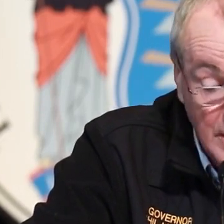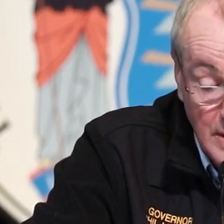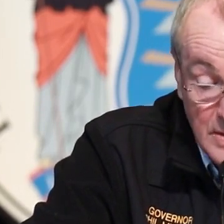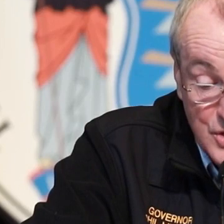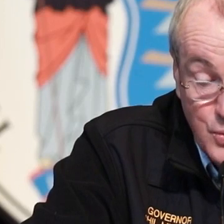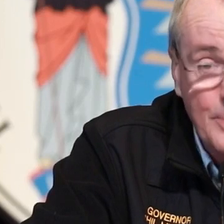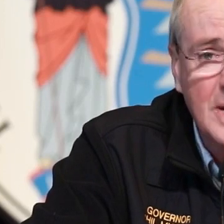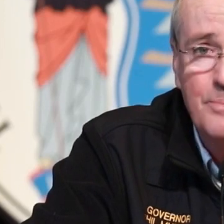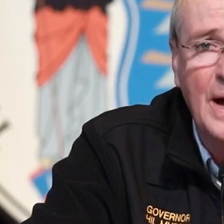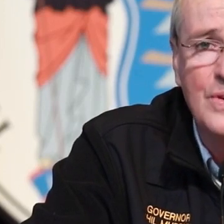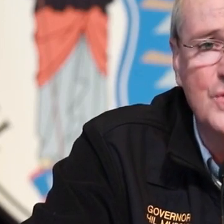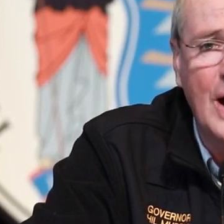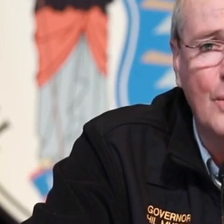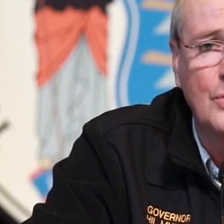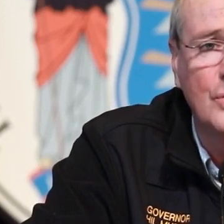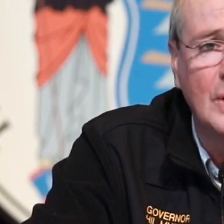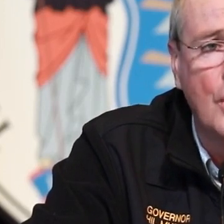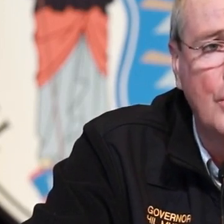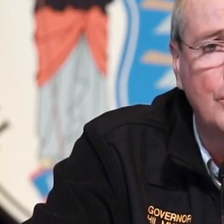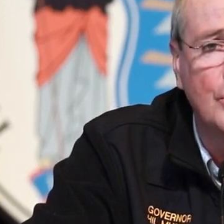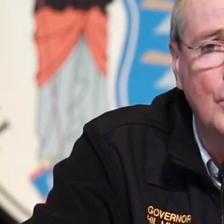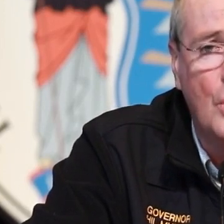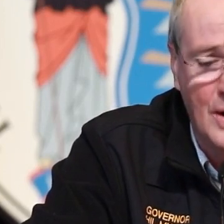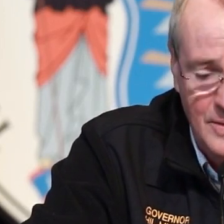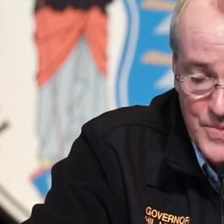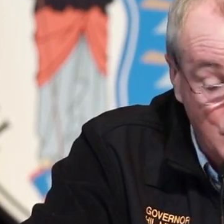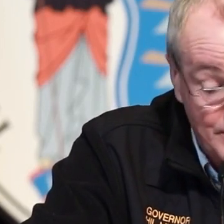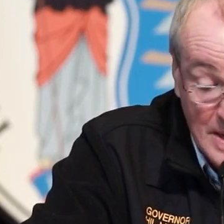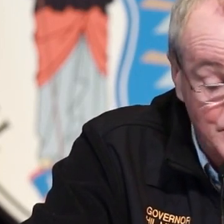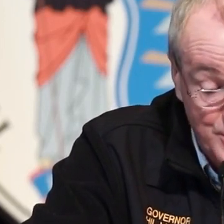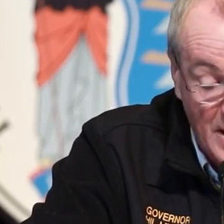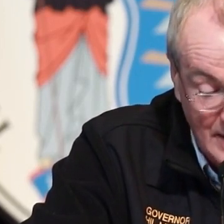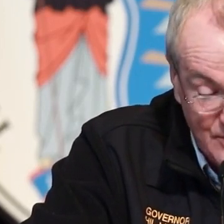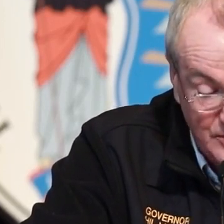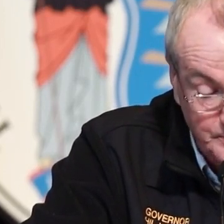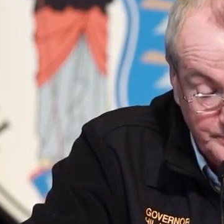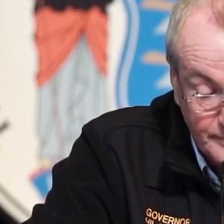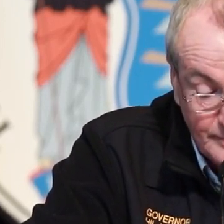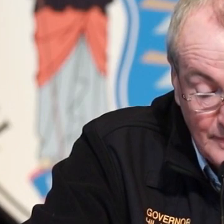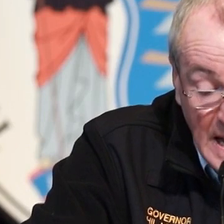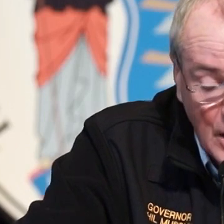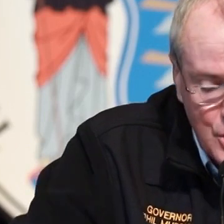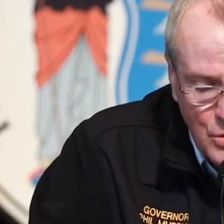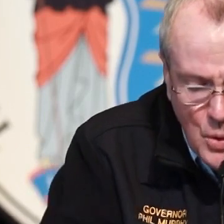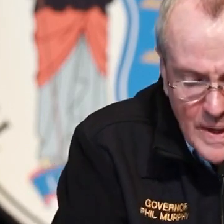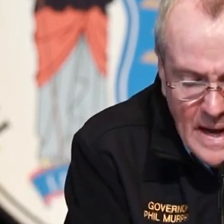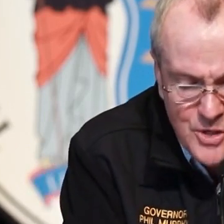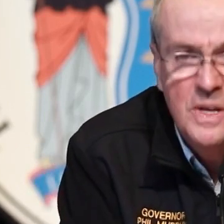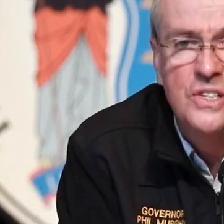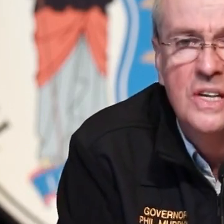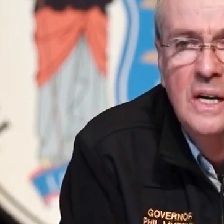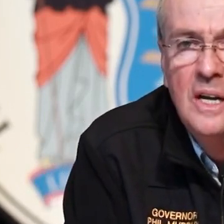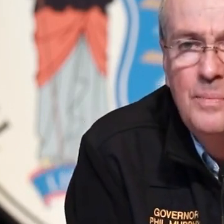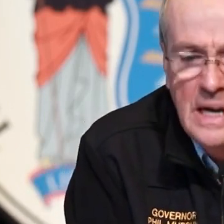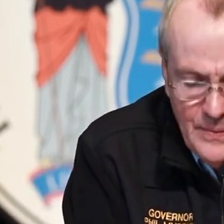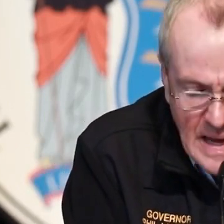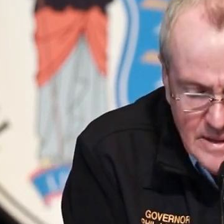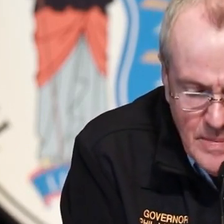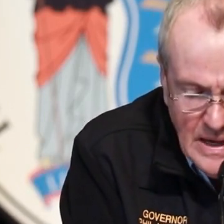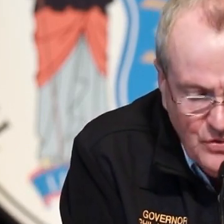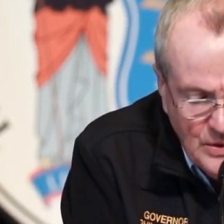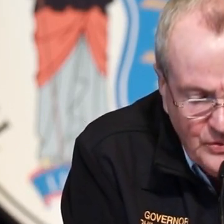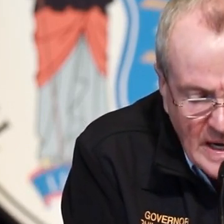are swept up by this virus, and those who are swept up just by life. I got no new announcements beyond